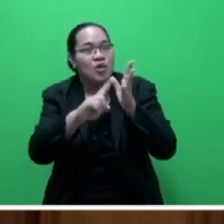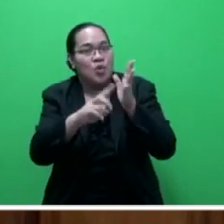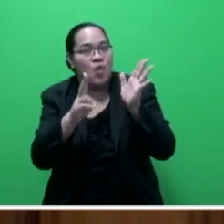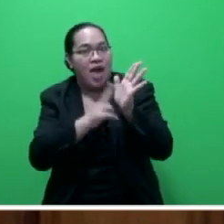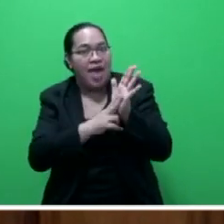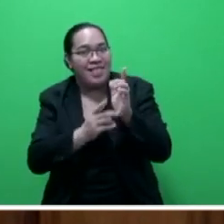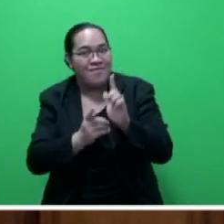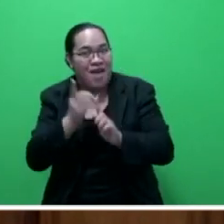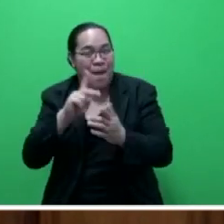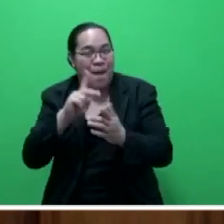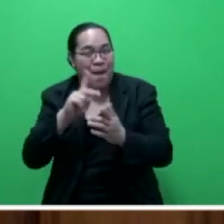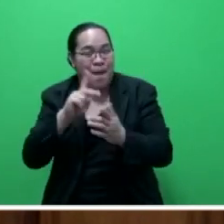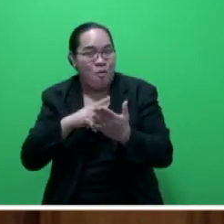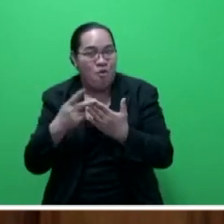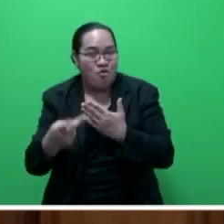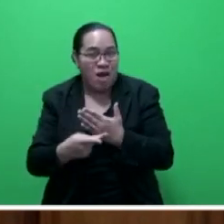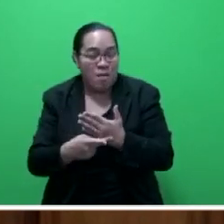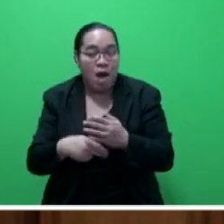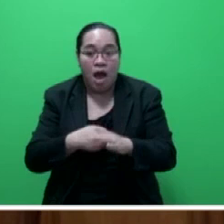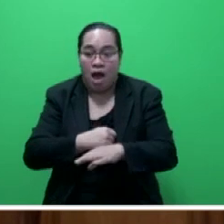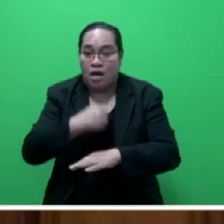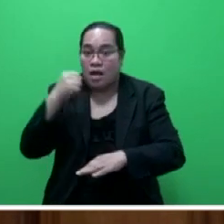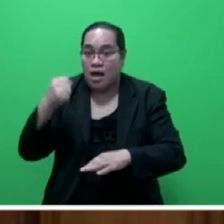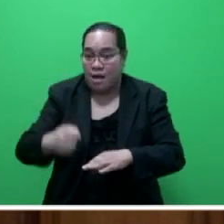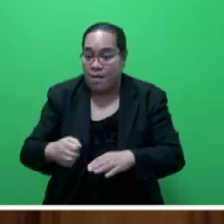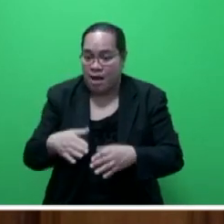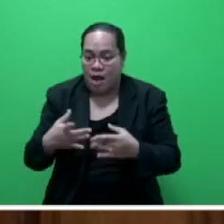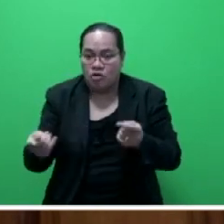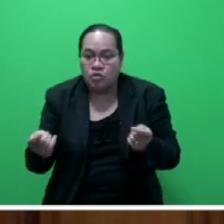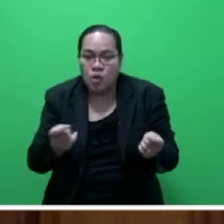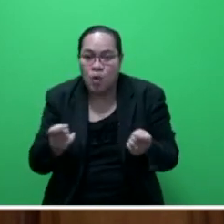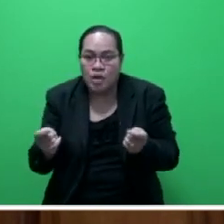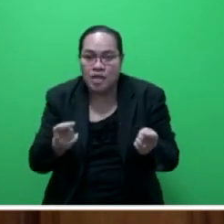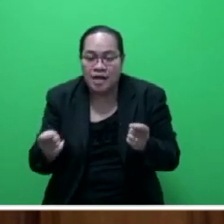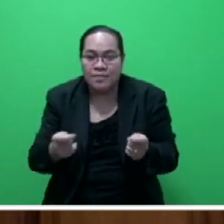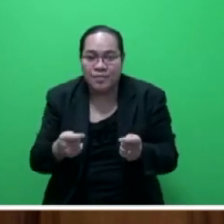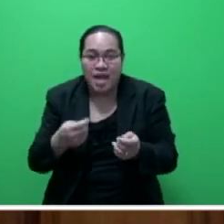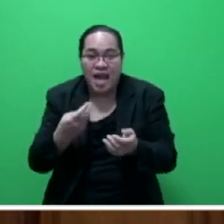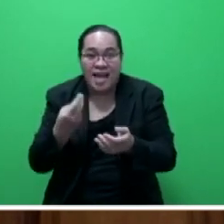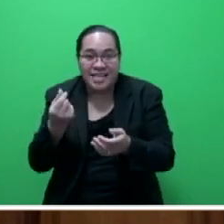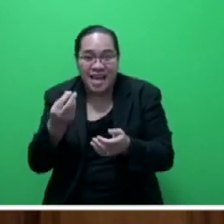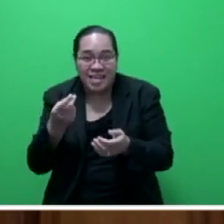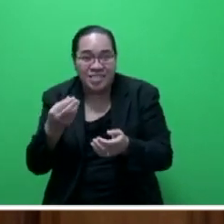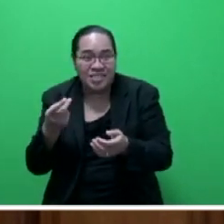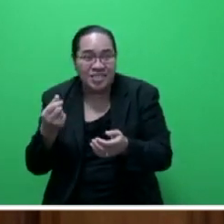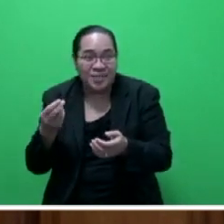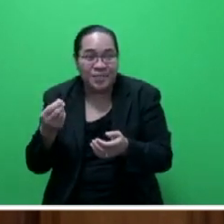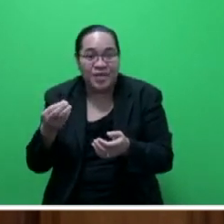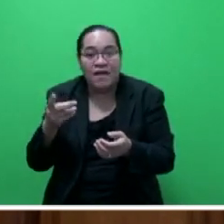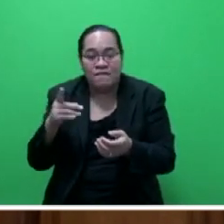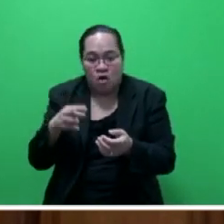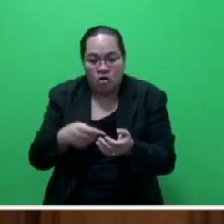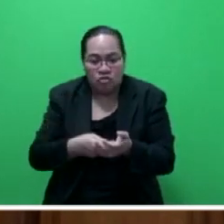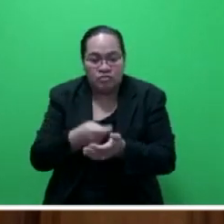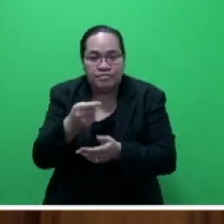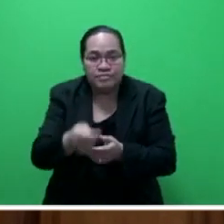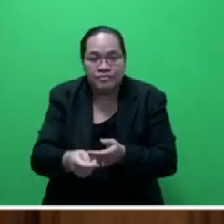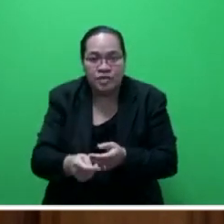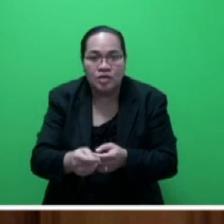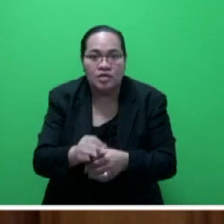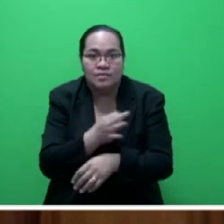Programme, government is coordinating a Cash for Walk or Cash for Tree Planting